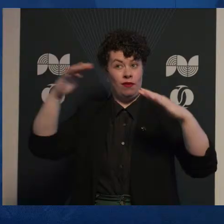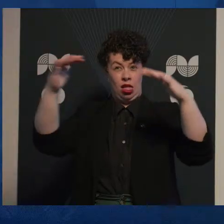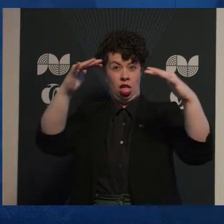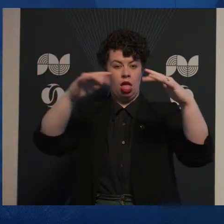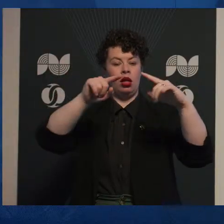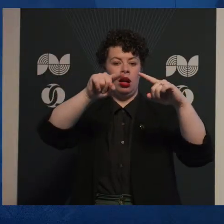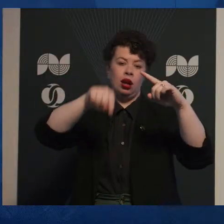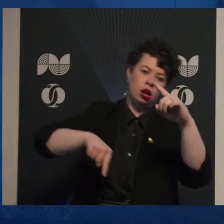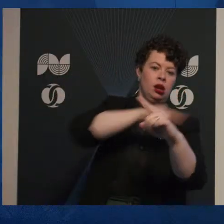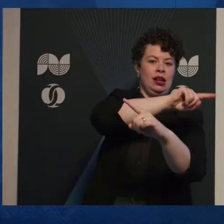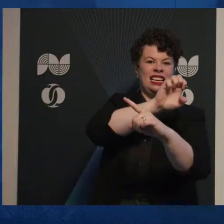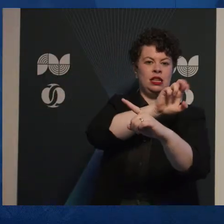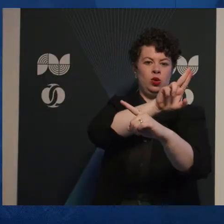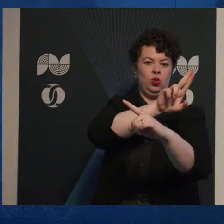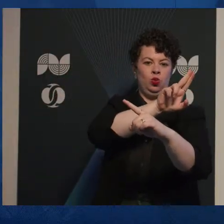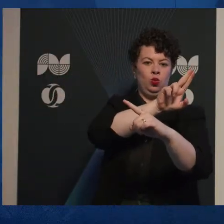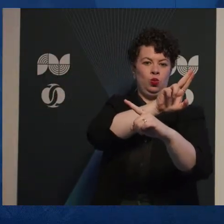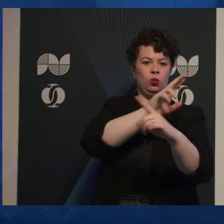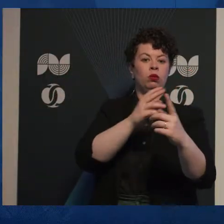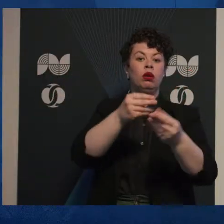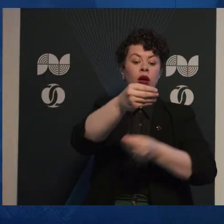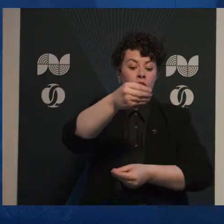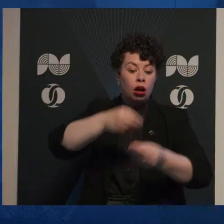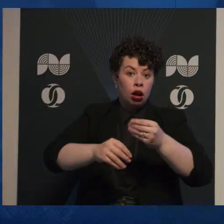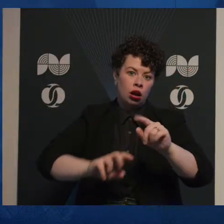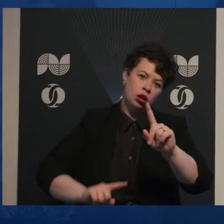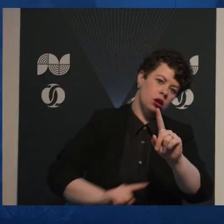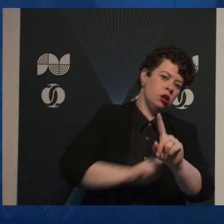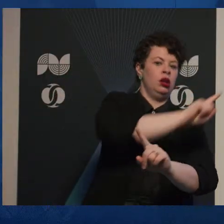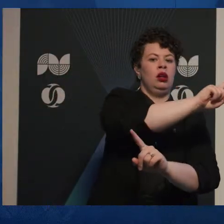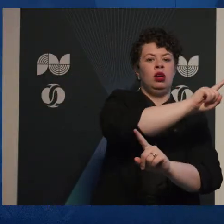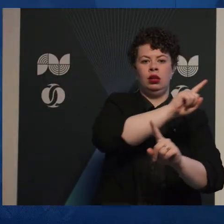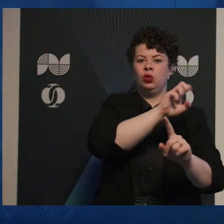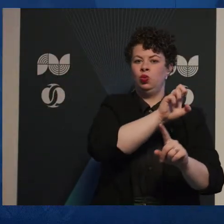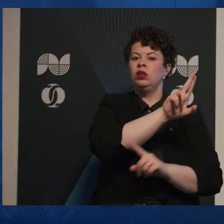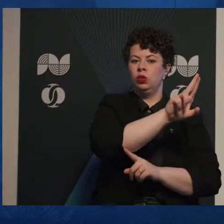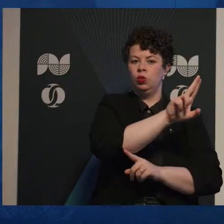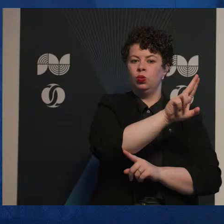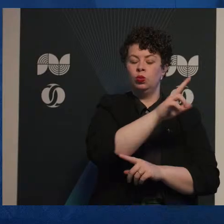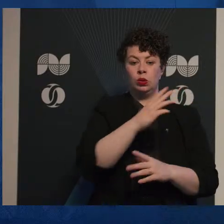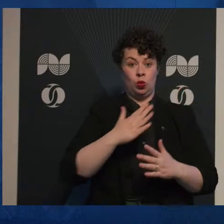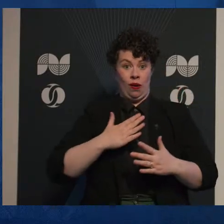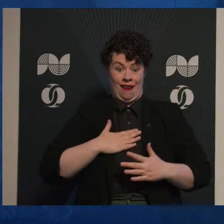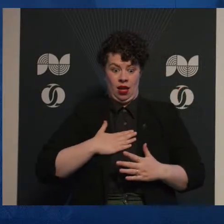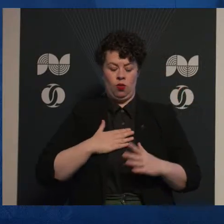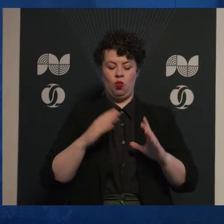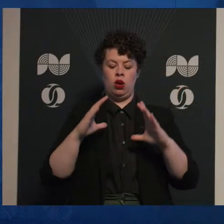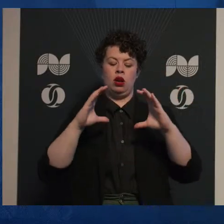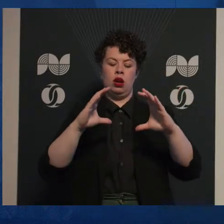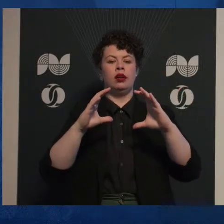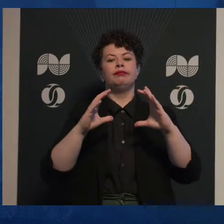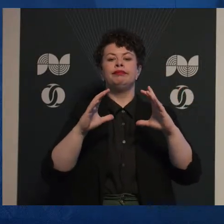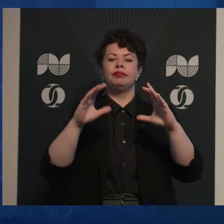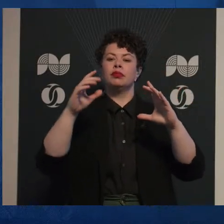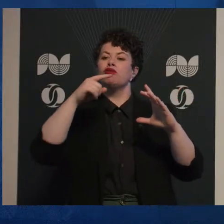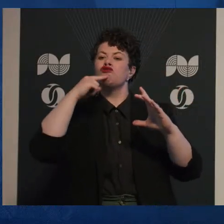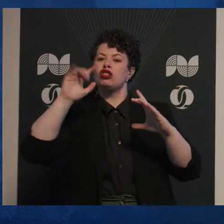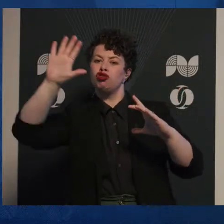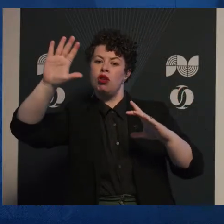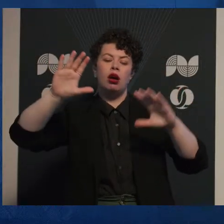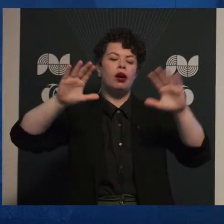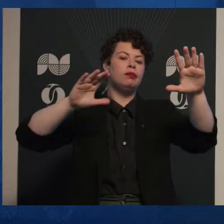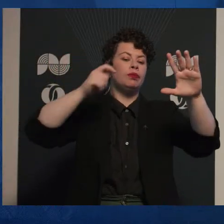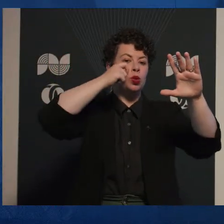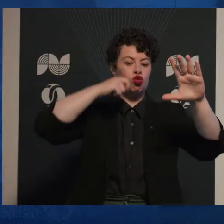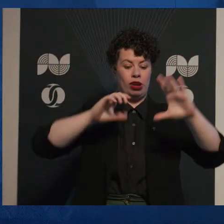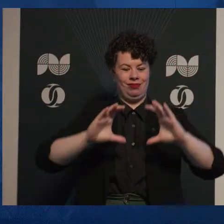out to EBRD's investment in rehabilitating, for example, Moldova's north-south railway corridor. And it's not just about transportation,